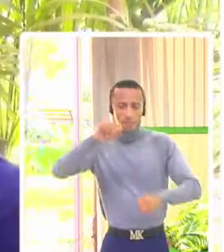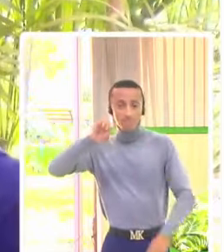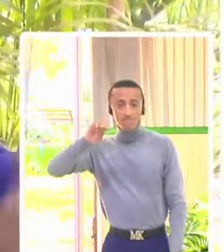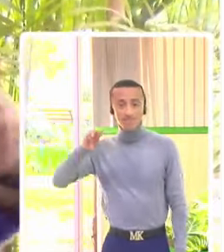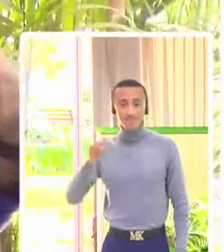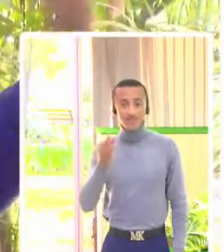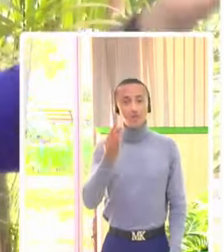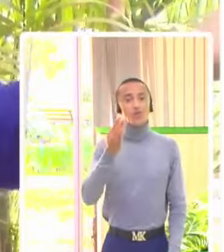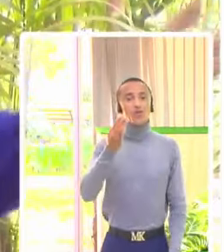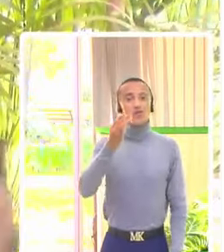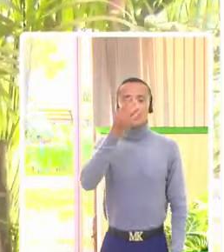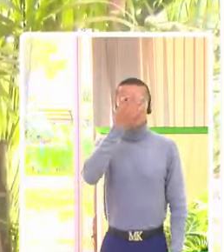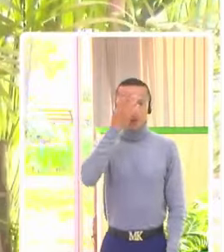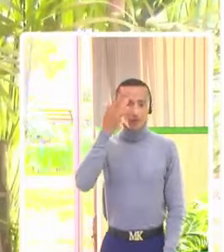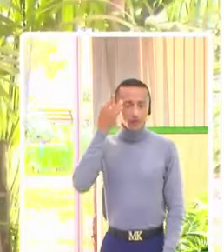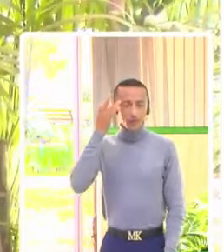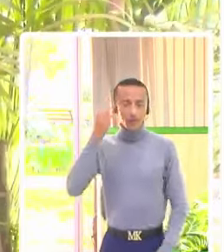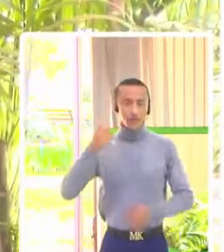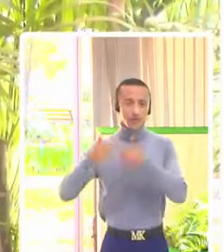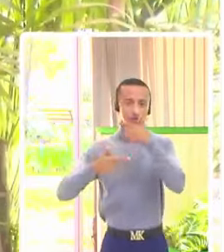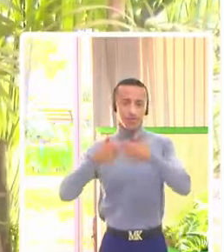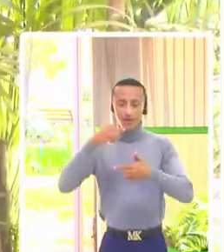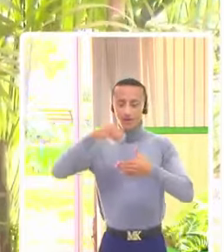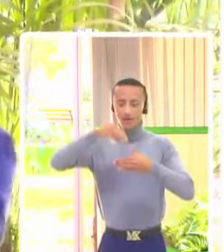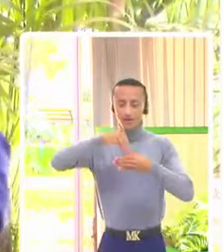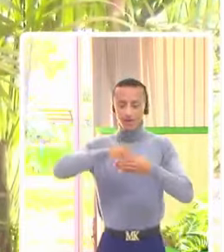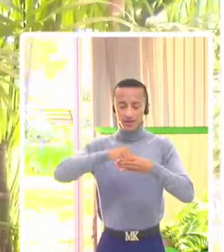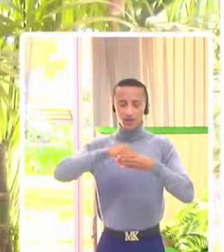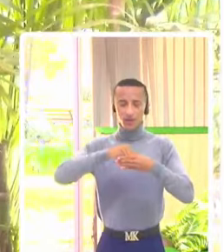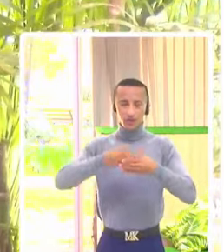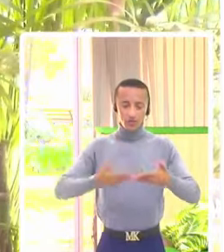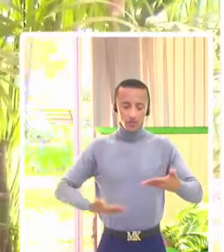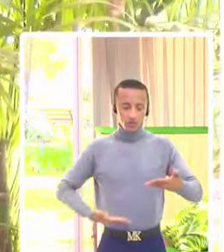facing challenges that technology can help solve,